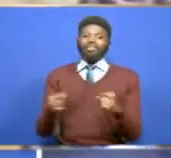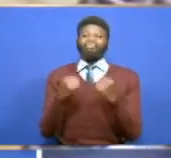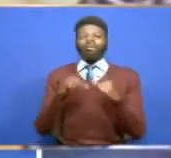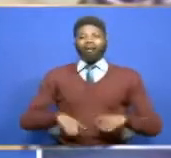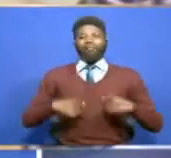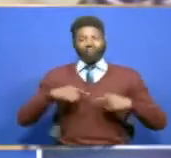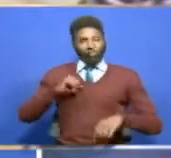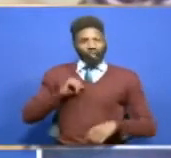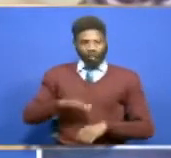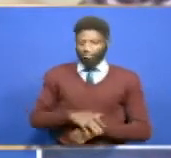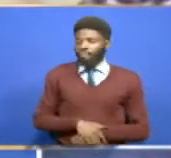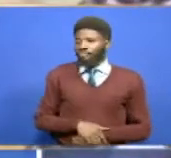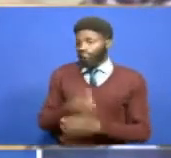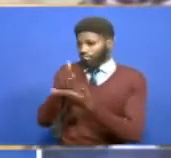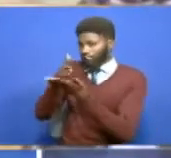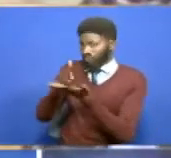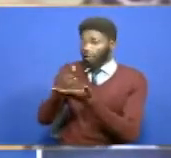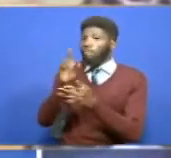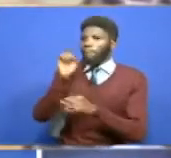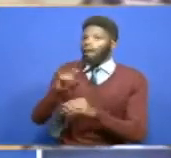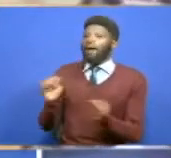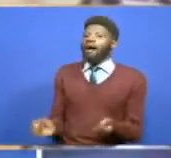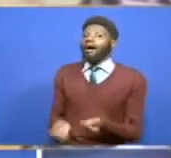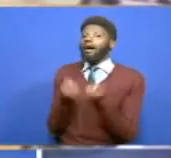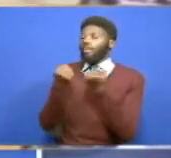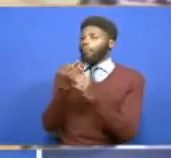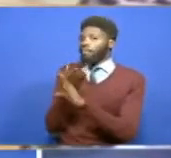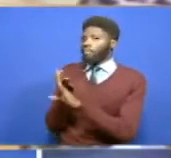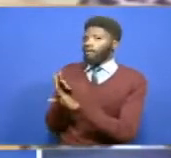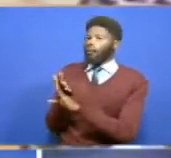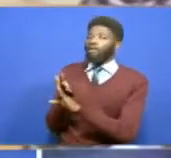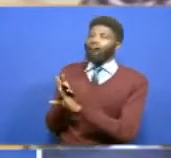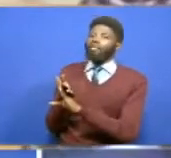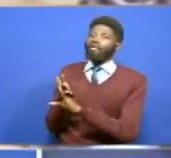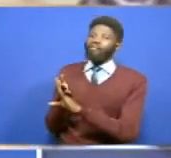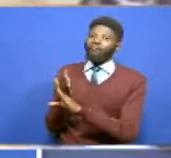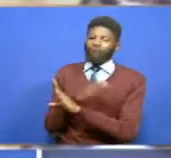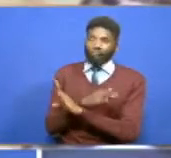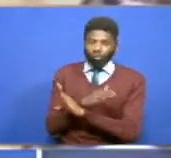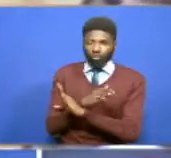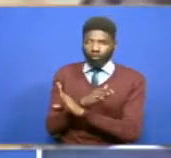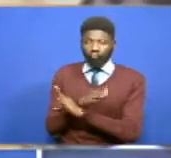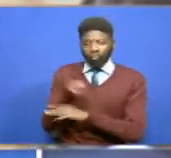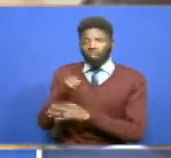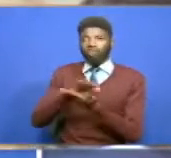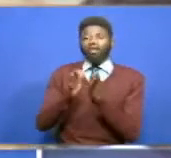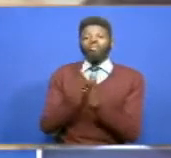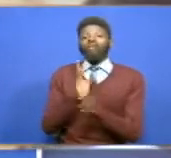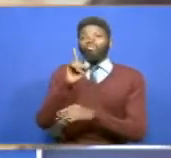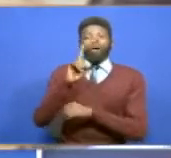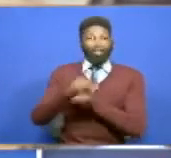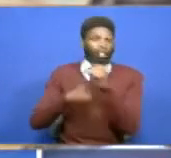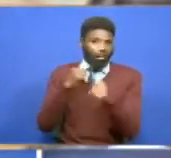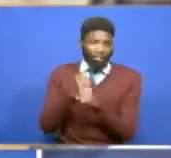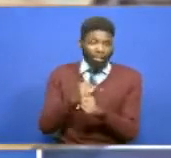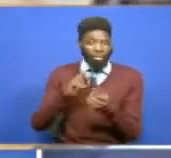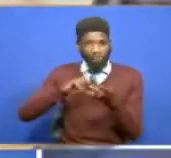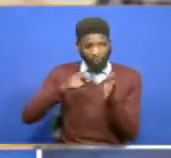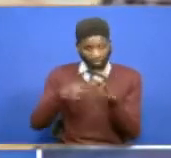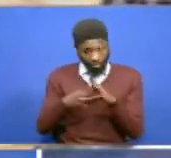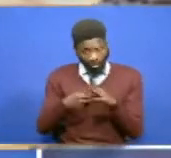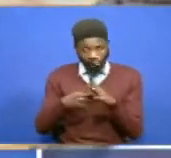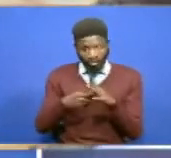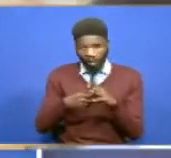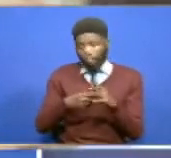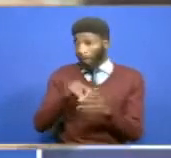transplant needs to be made or needs to be performed as the girl turns 1 year. So that means by January,